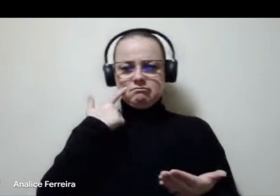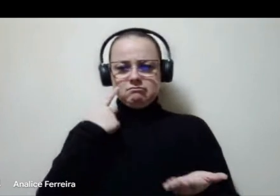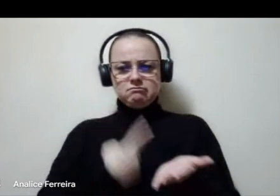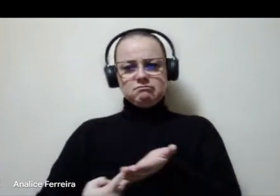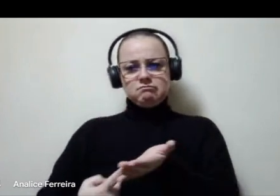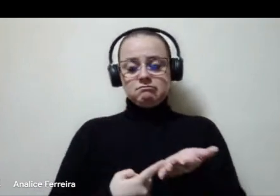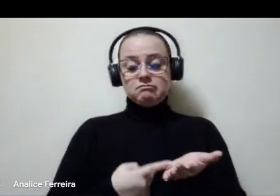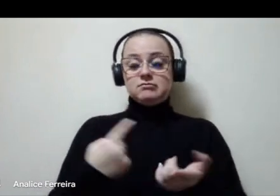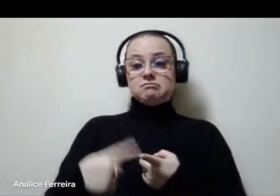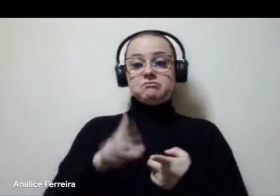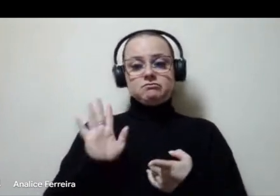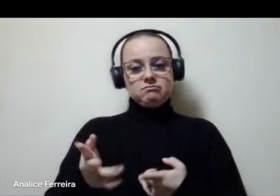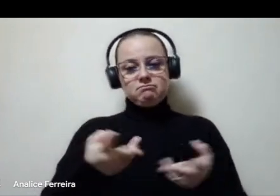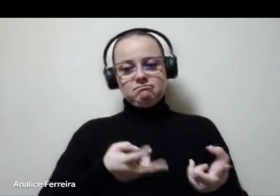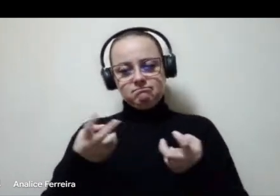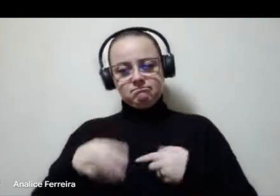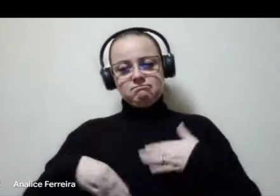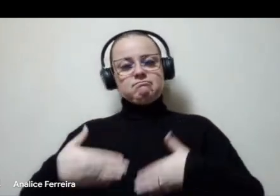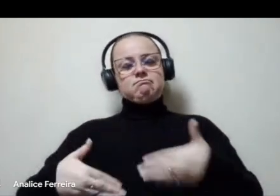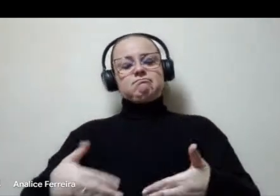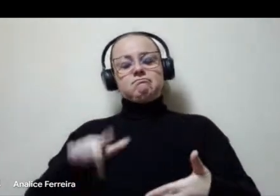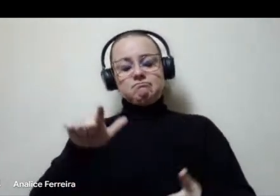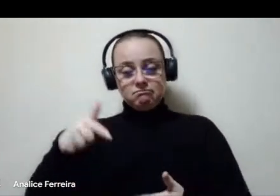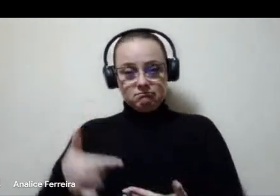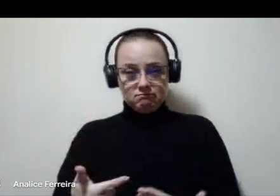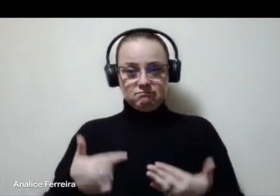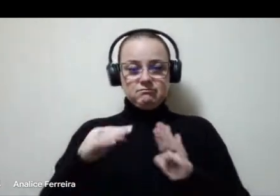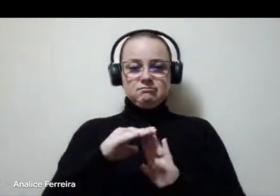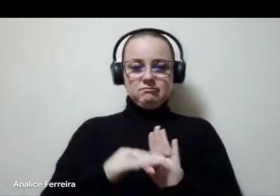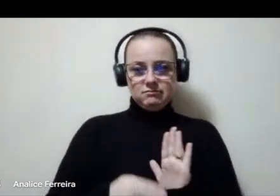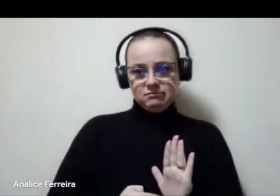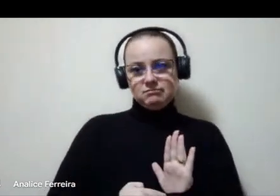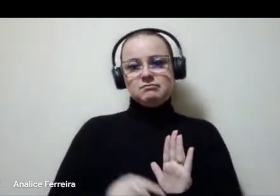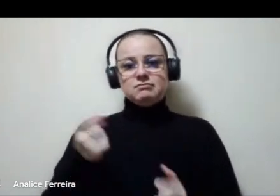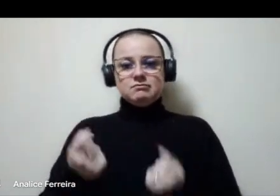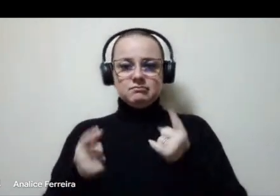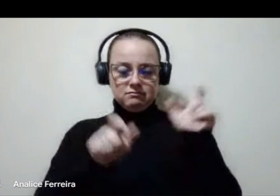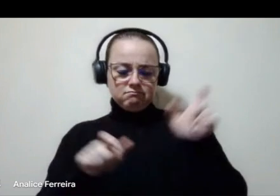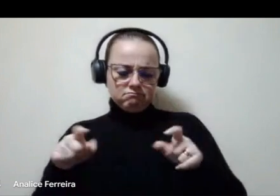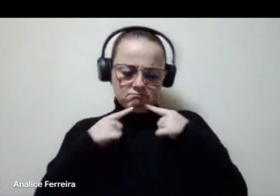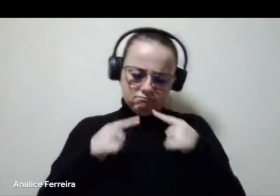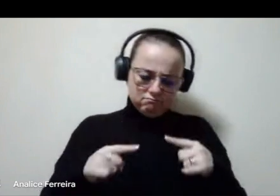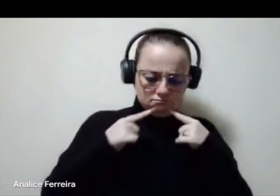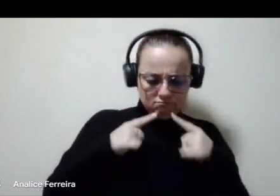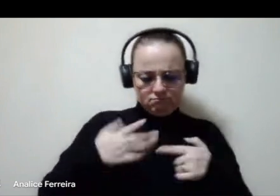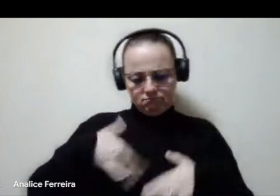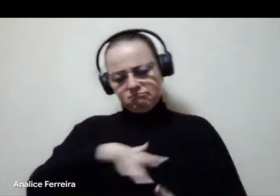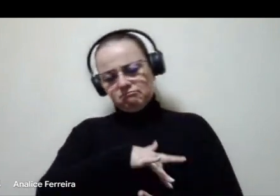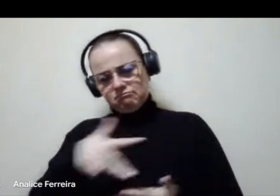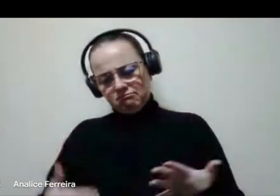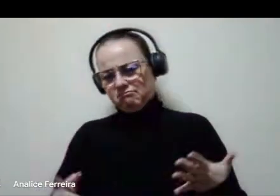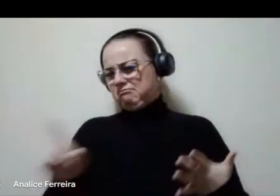detected in the dialogue, after that it was executed, in the time that it was executed, some people reclamated, were to the social media and said that it was that.